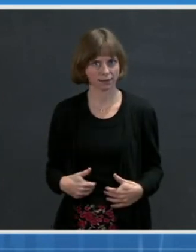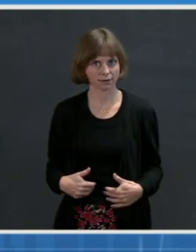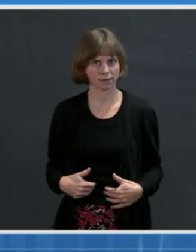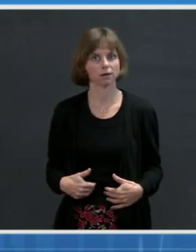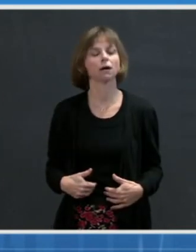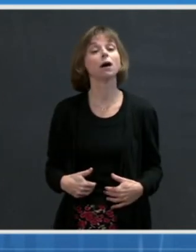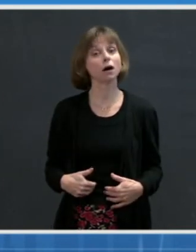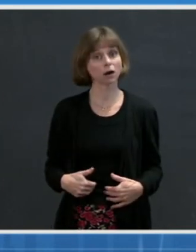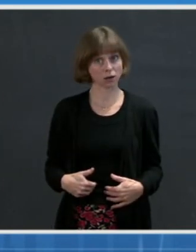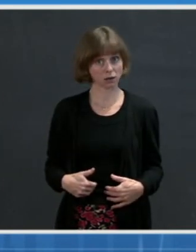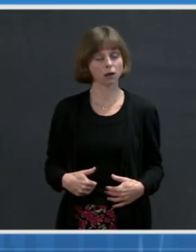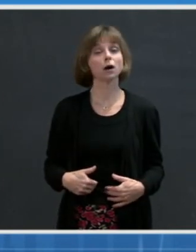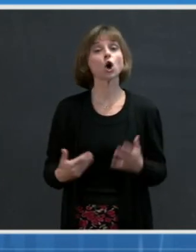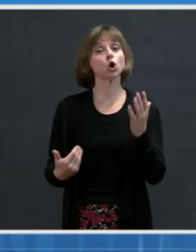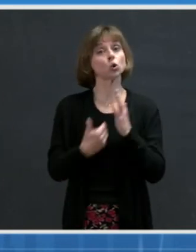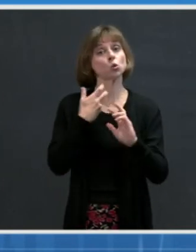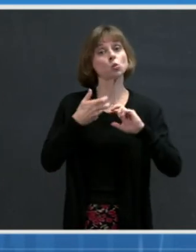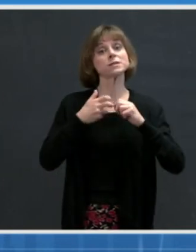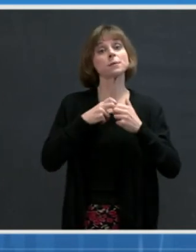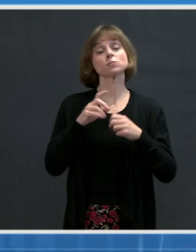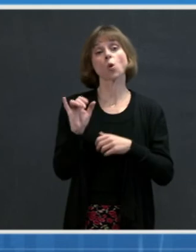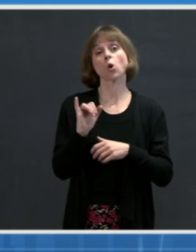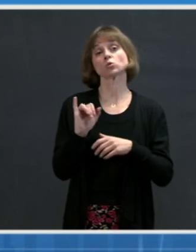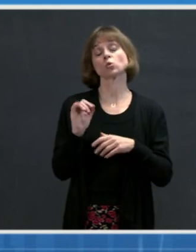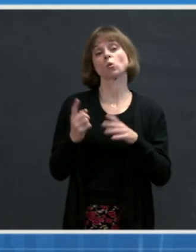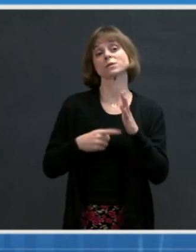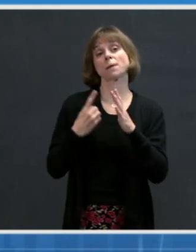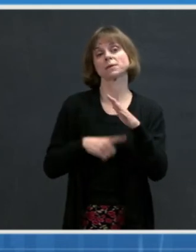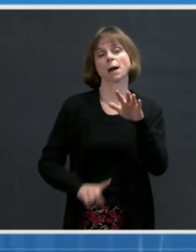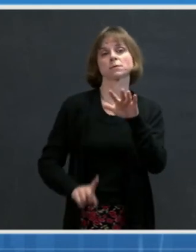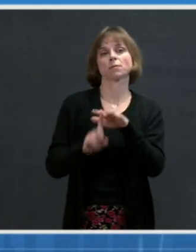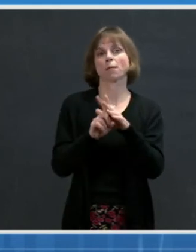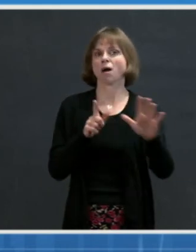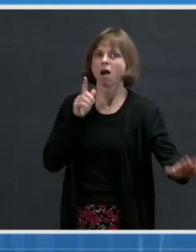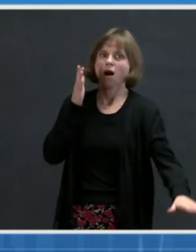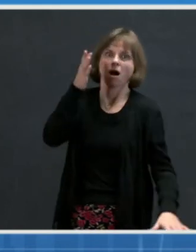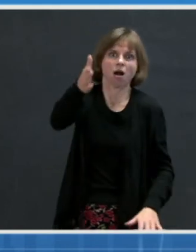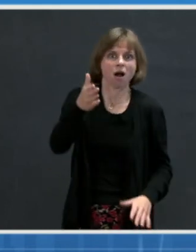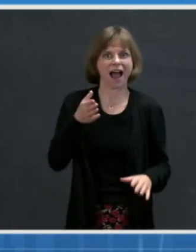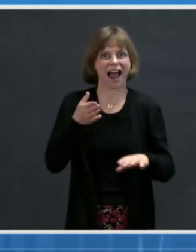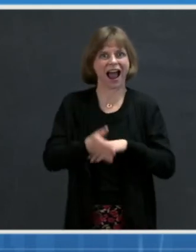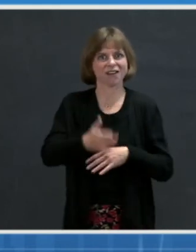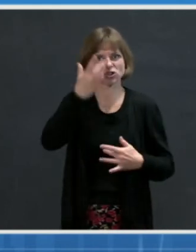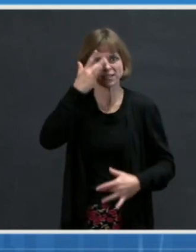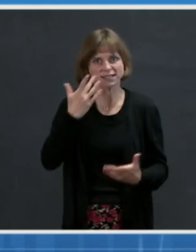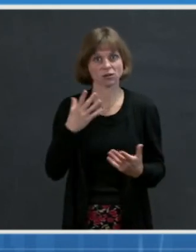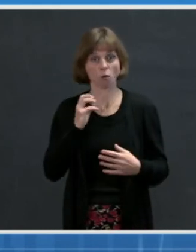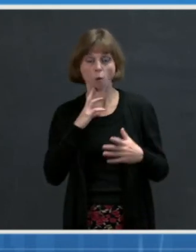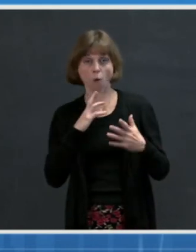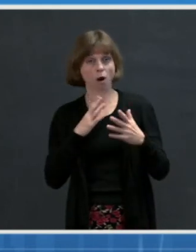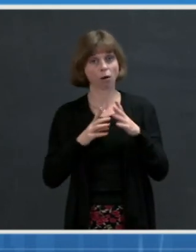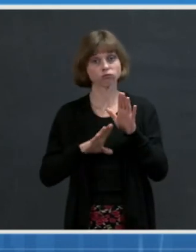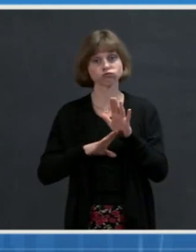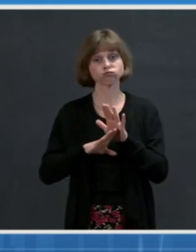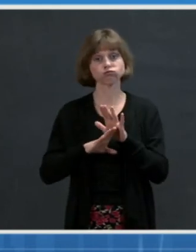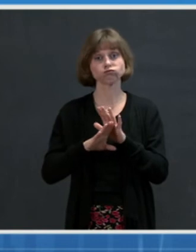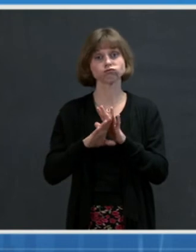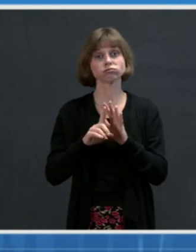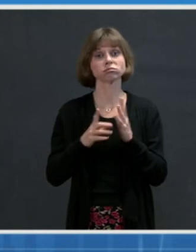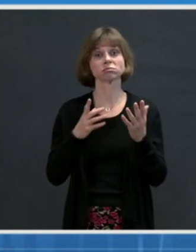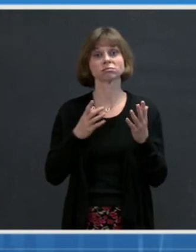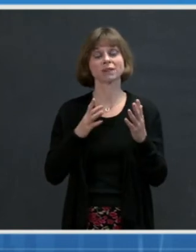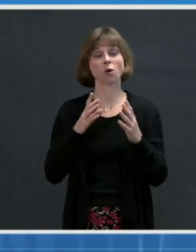new symptoms sometimes arise well after the time of infection, or they evolve over time and they may persist, as